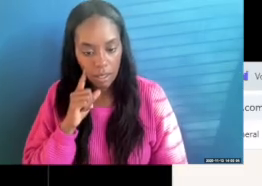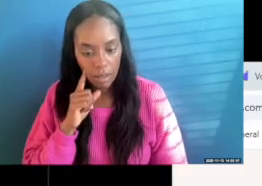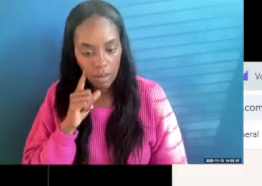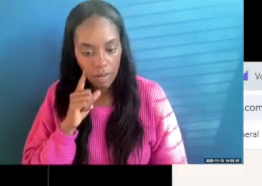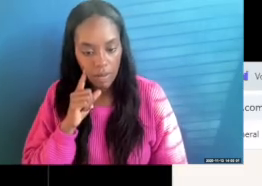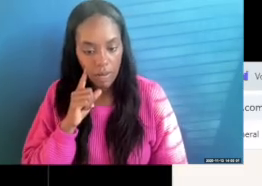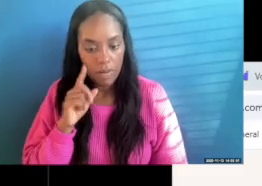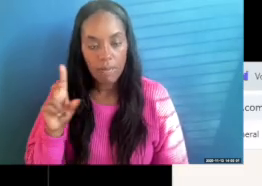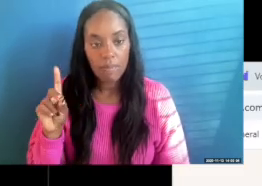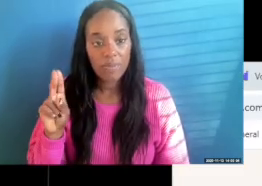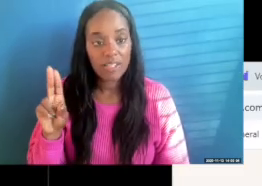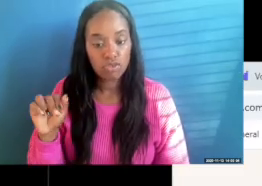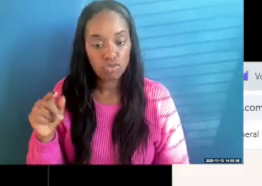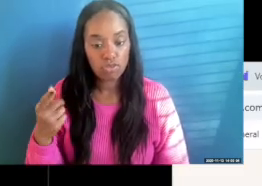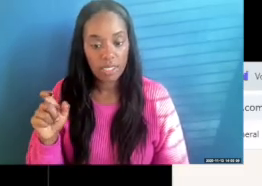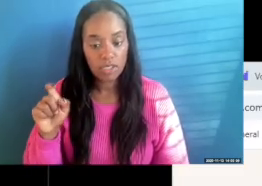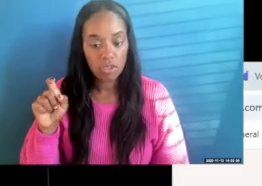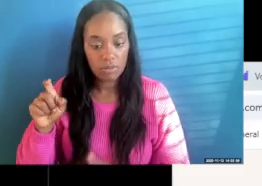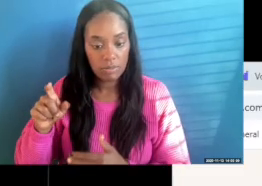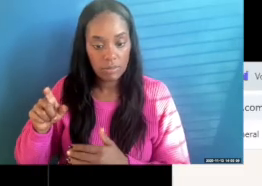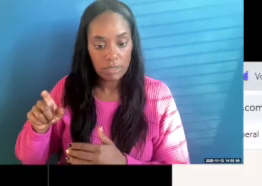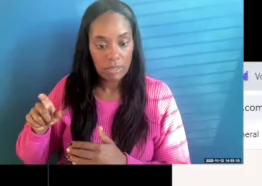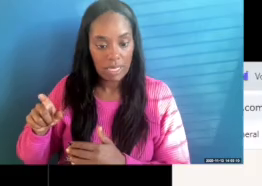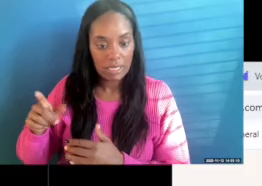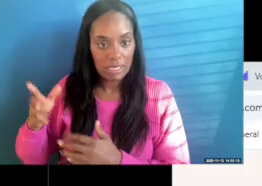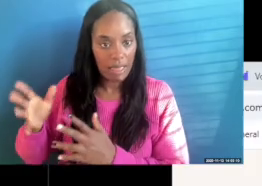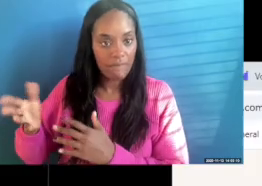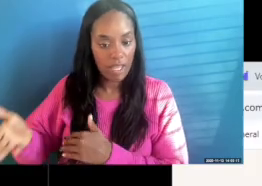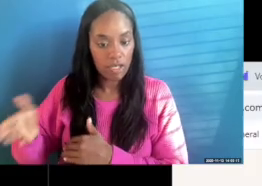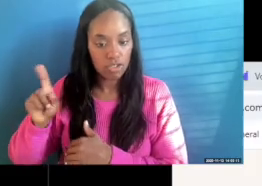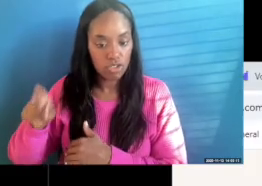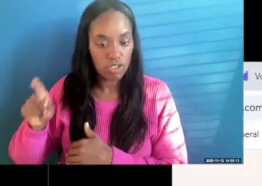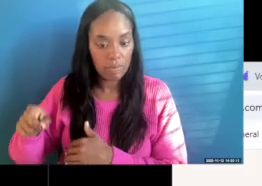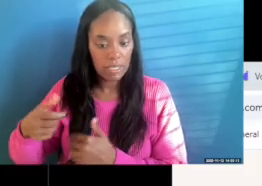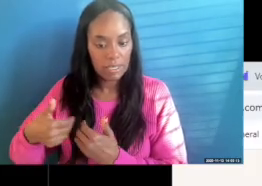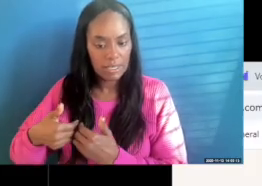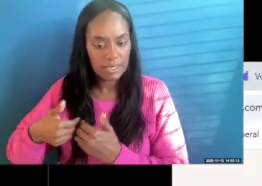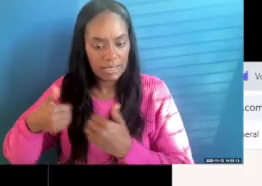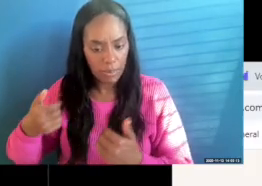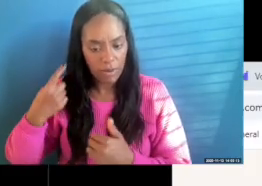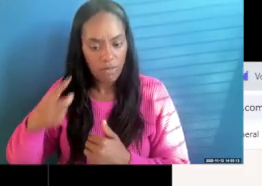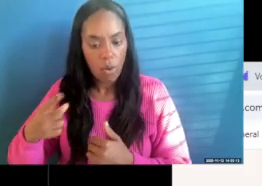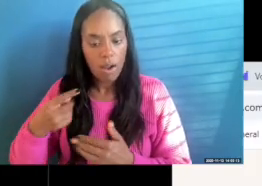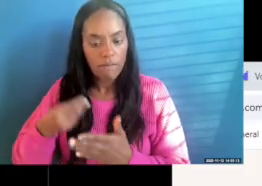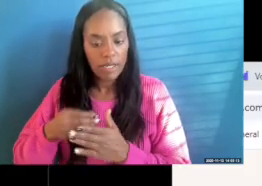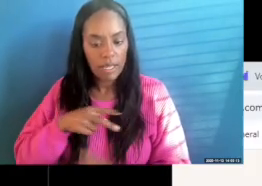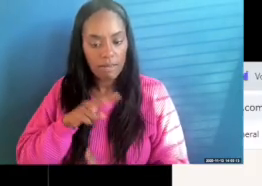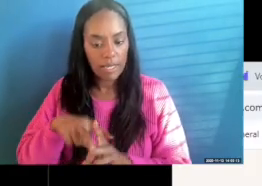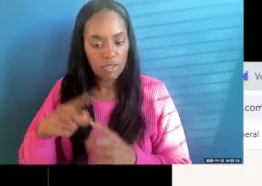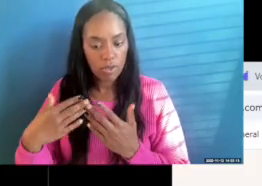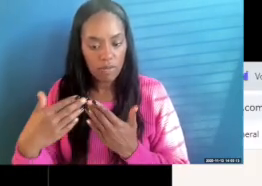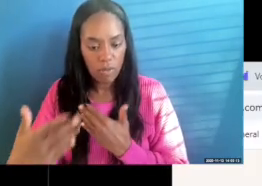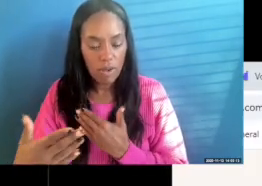tied to federal money. And so I think that while there's still 58 some odd million dollars left in drayage in